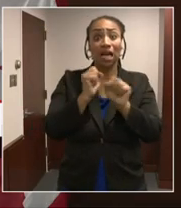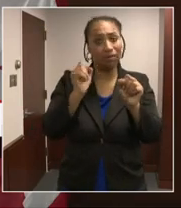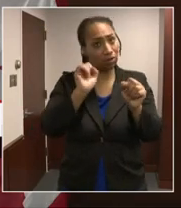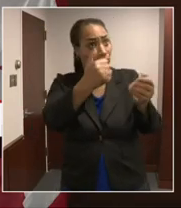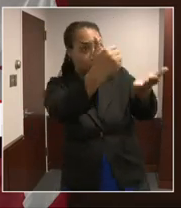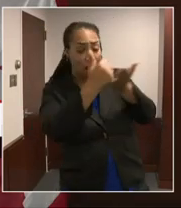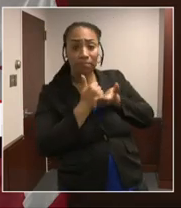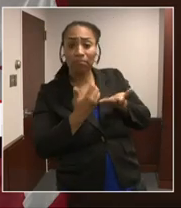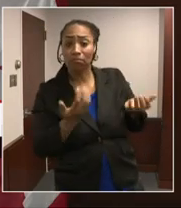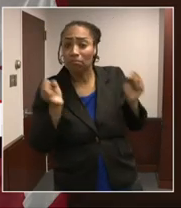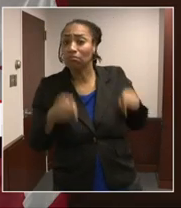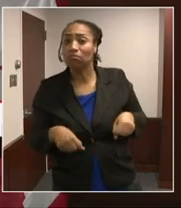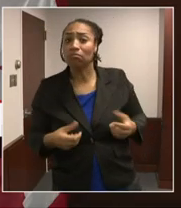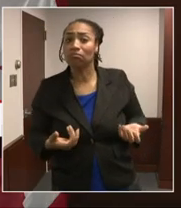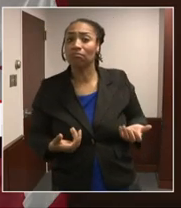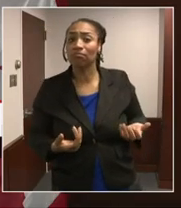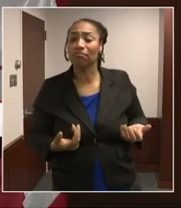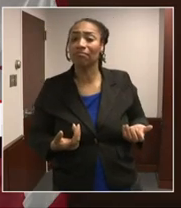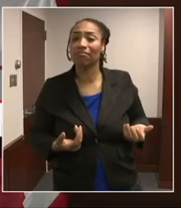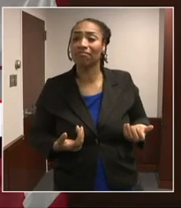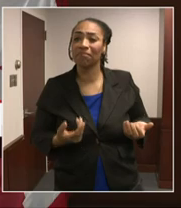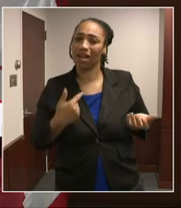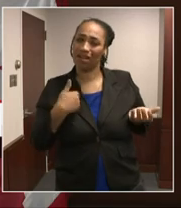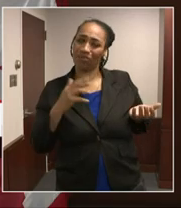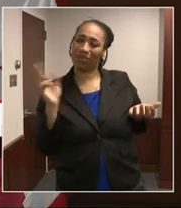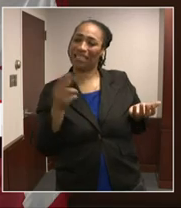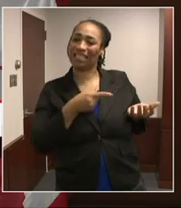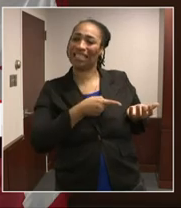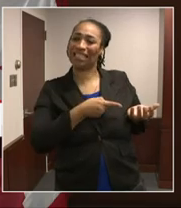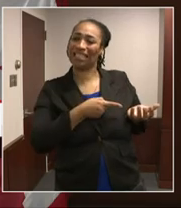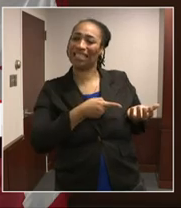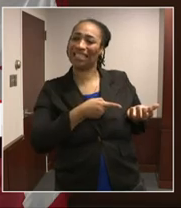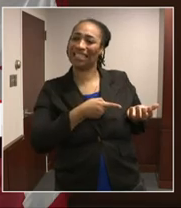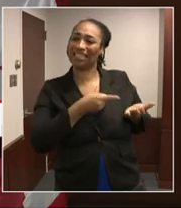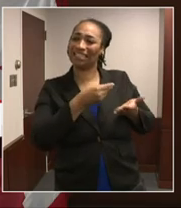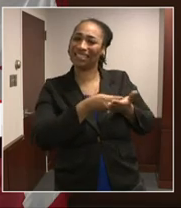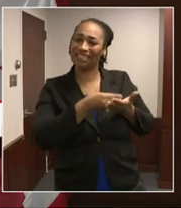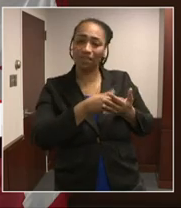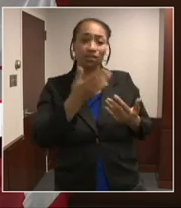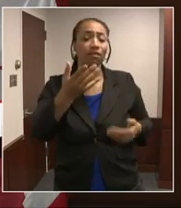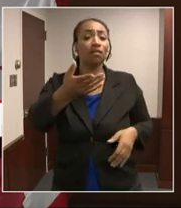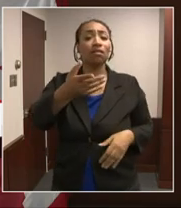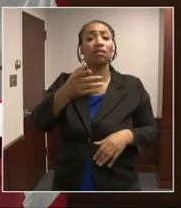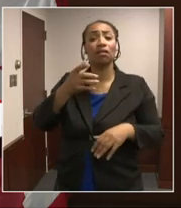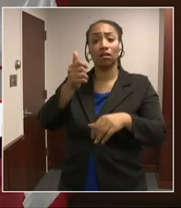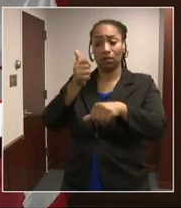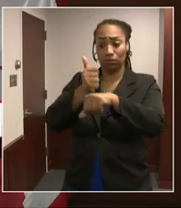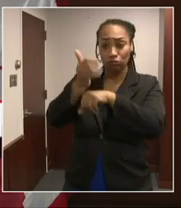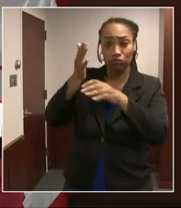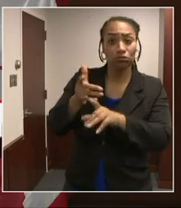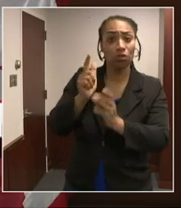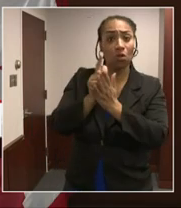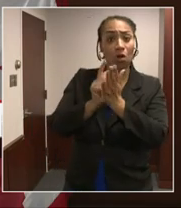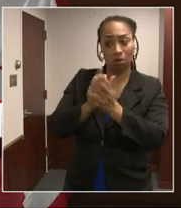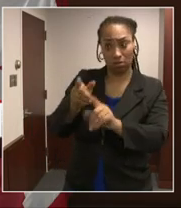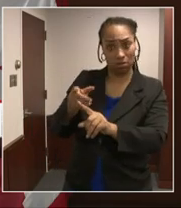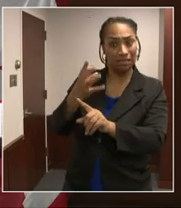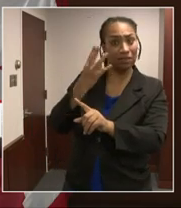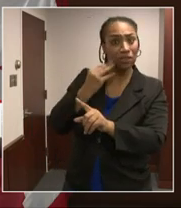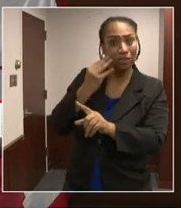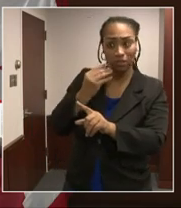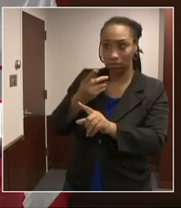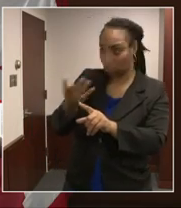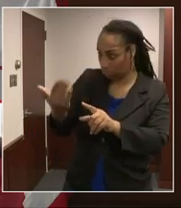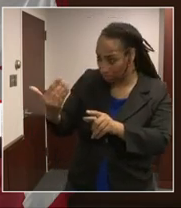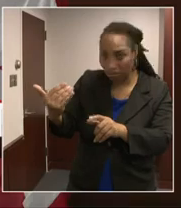experienced prosecutors in the U.S. Attorney's Office to work with Ed Martin on our cases, and they can help